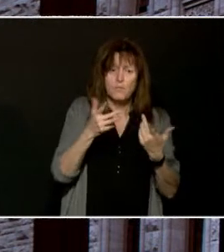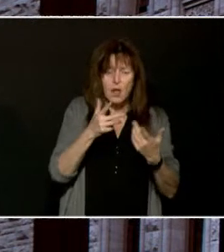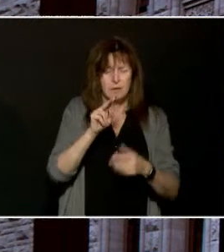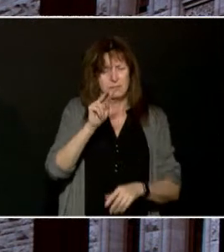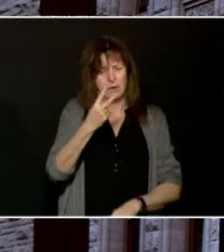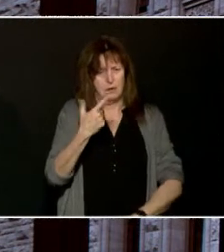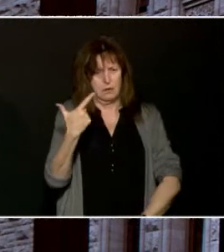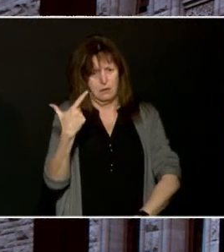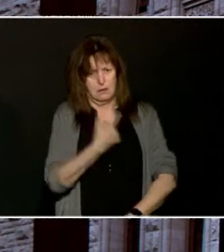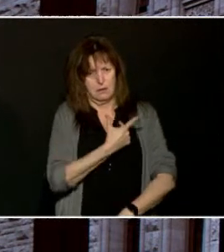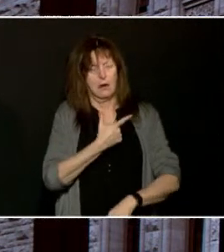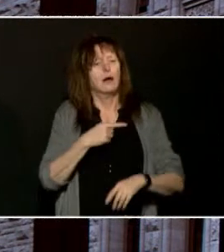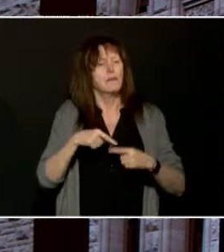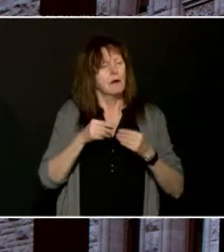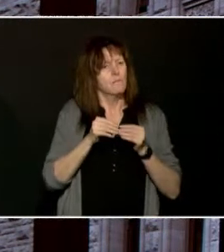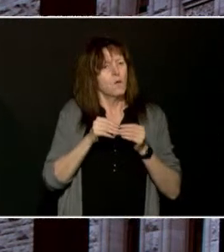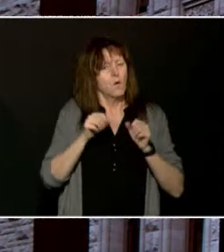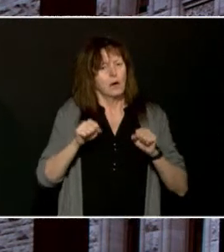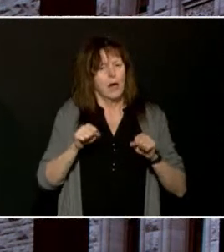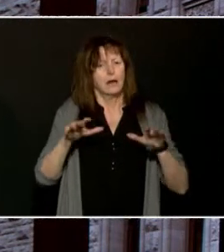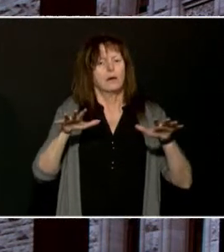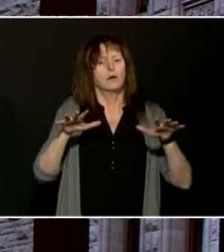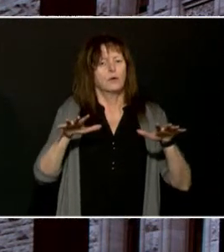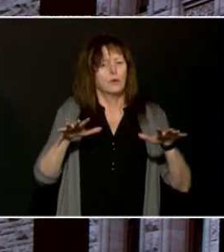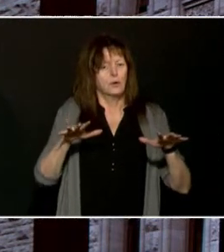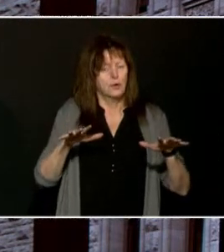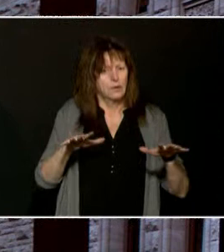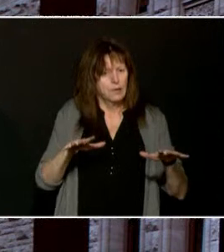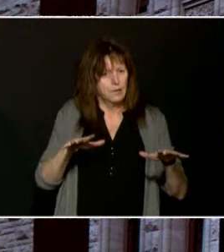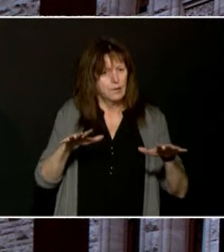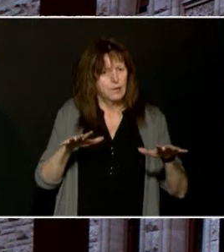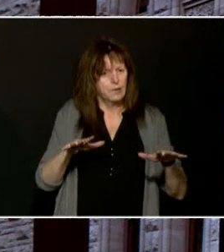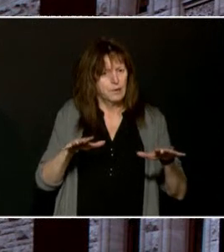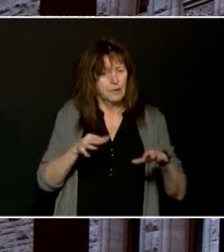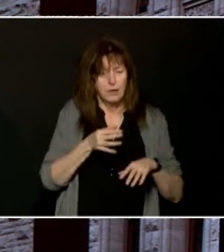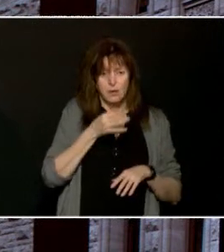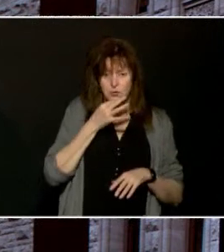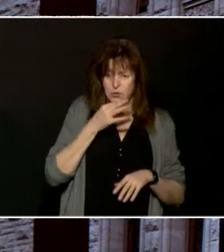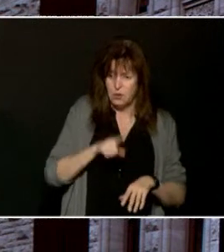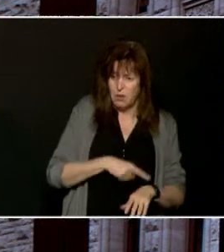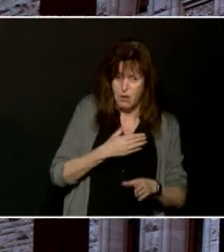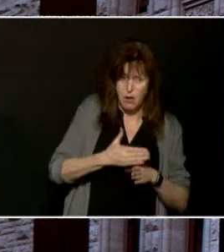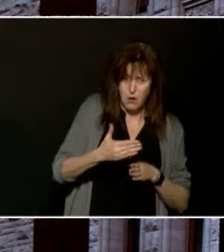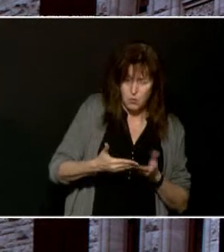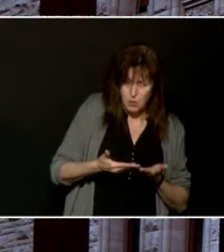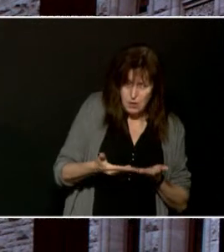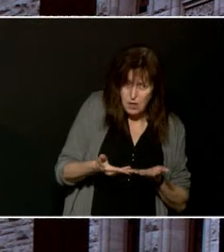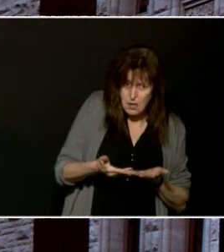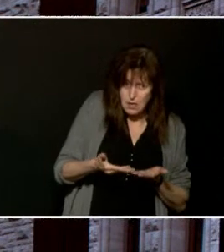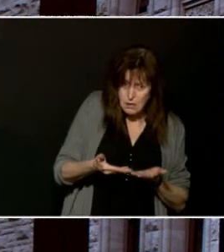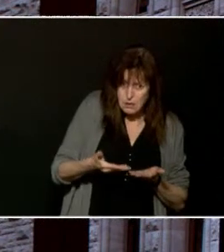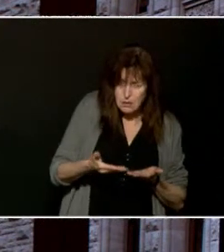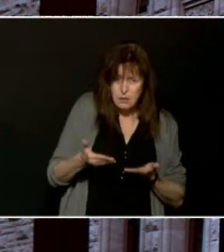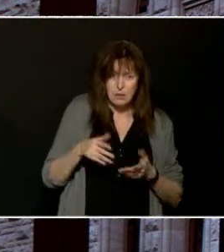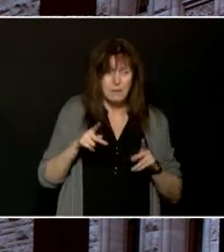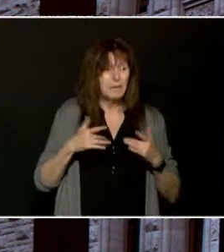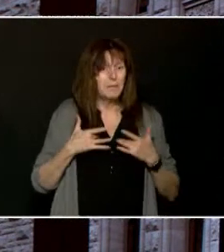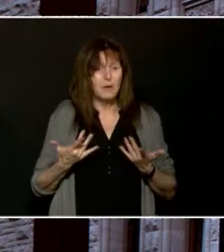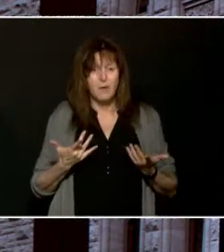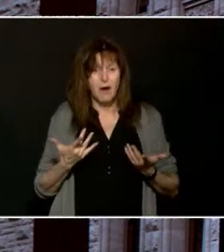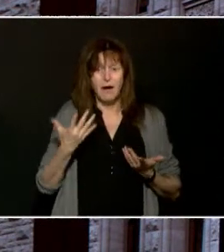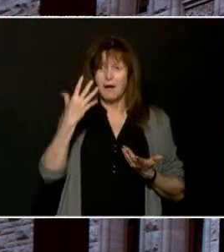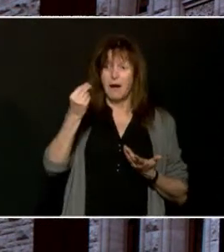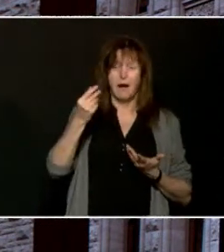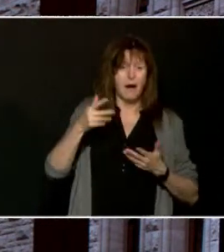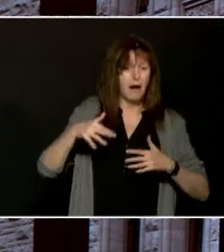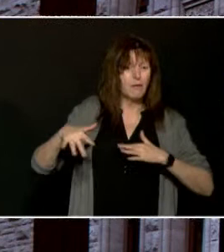the outset I said, this is the days before the long weekend in May. This tends to be a time when people really go outdoors, and the weather has been conducive